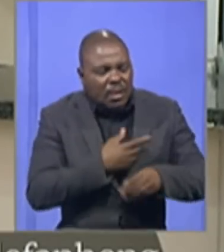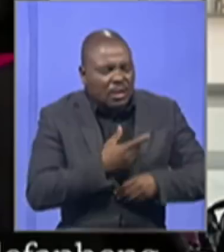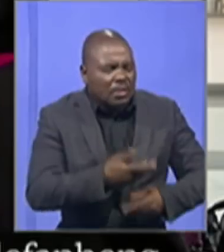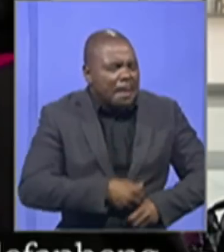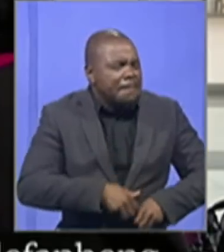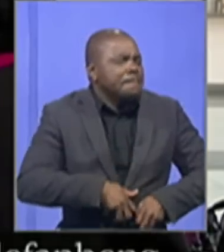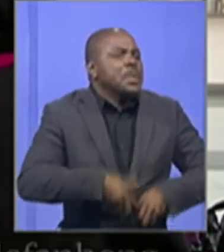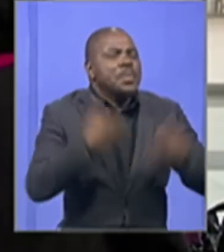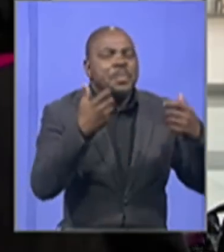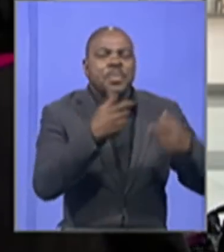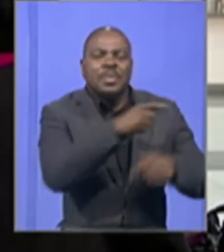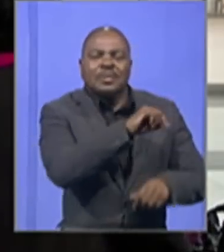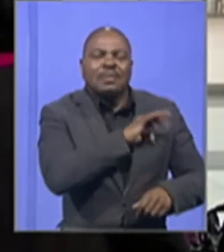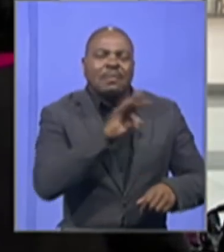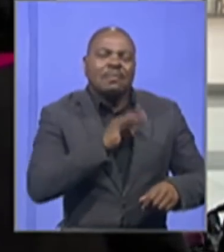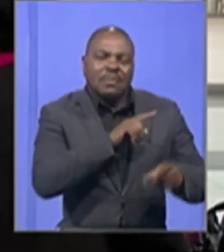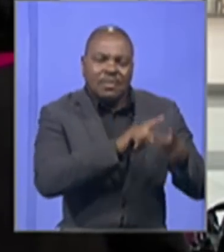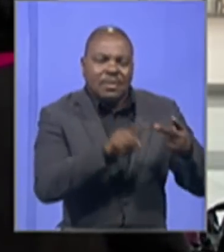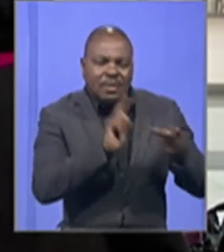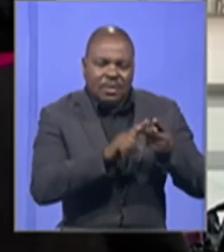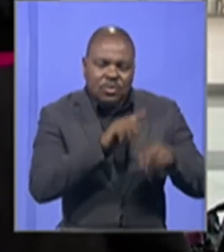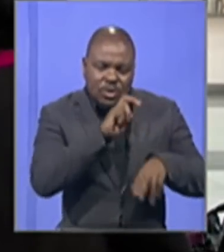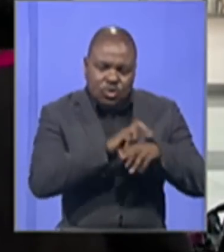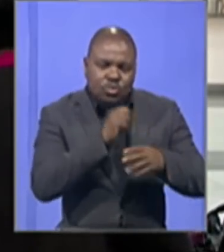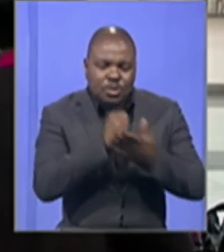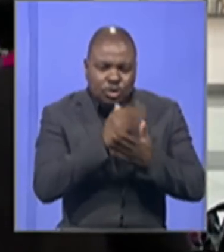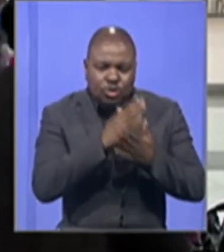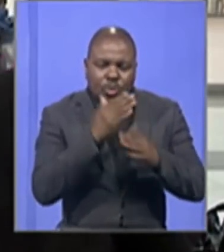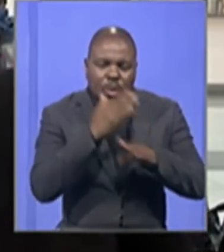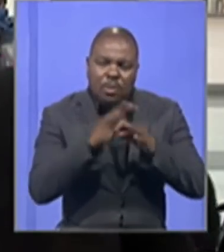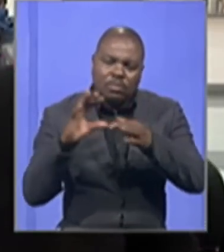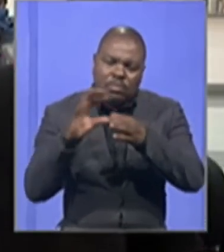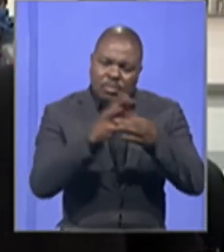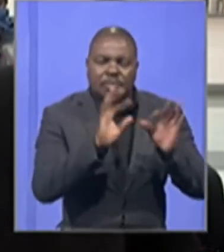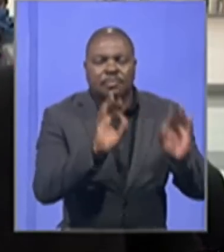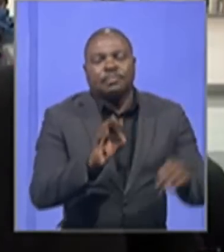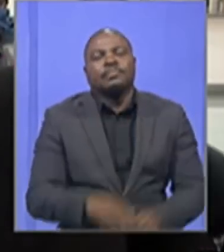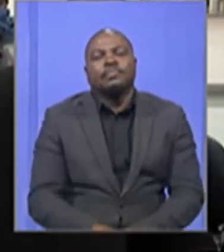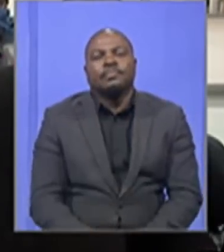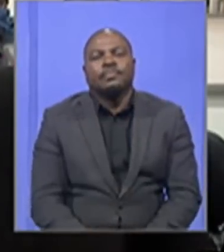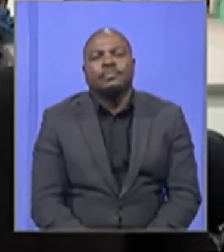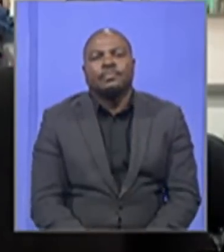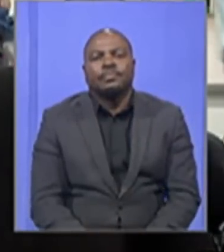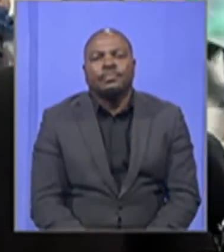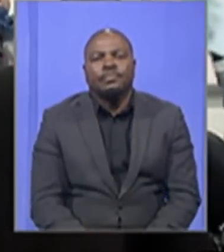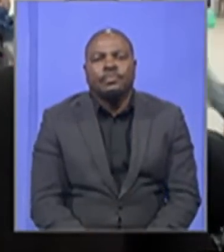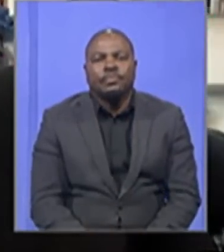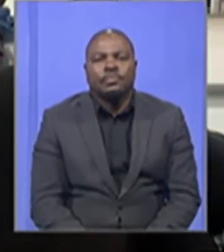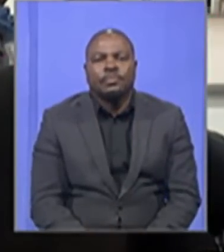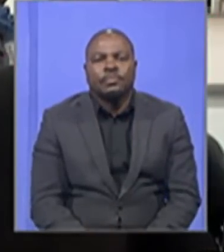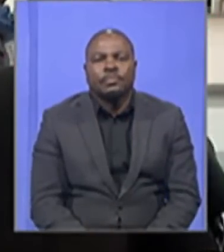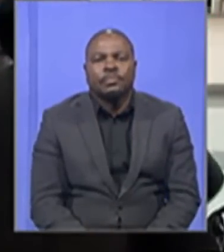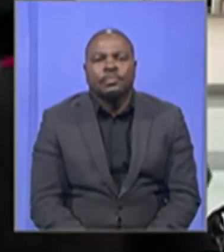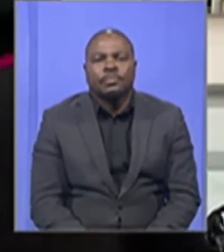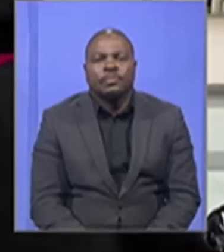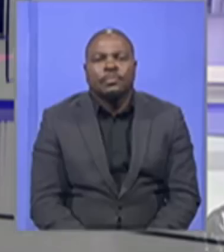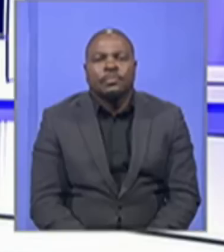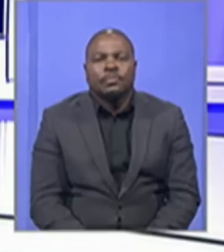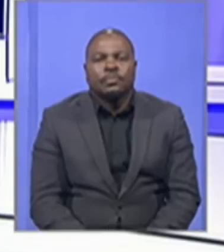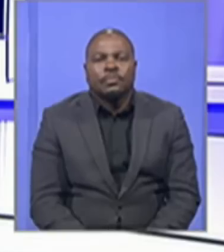ho bakudi ka mokgwa o tshwanang. Ke Konelo Lekgafola, ditaba tsa SABC, Bloemfontein.